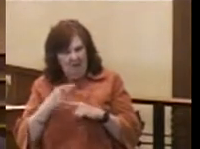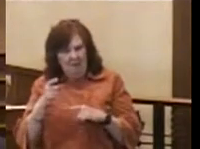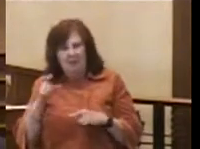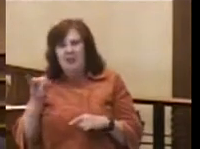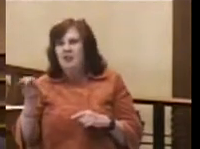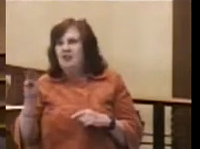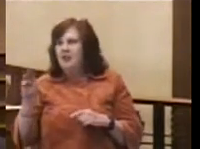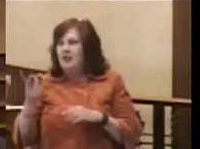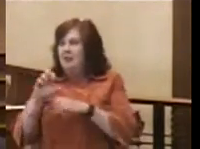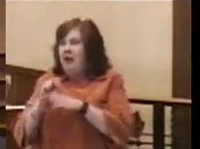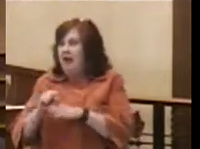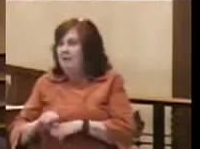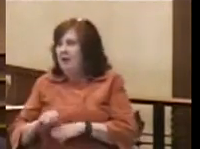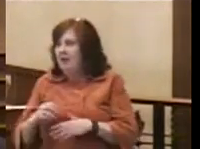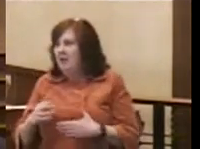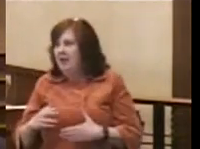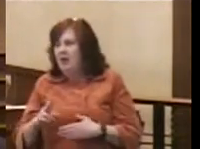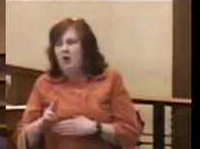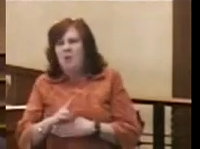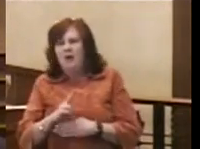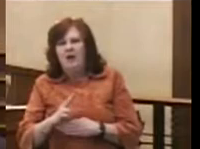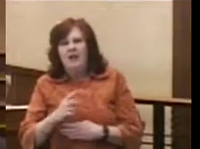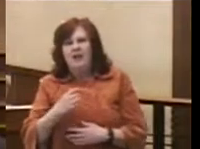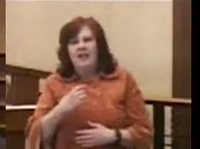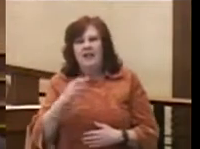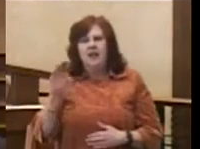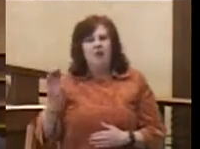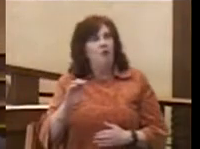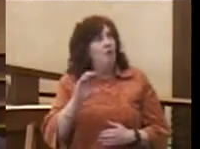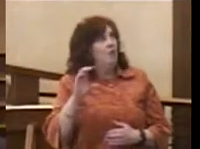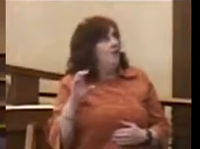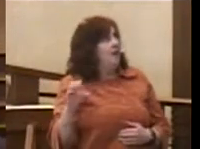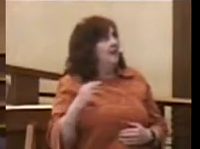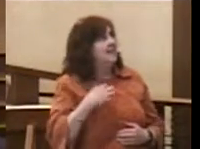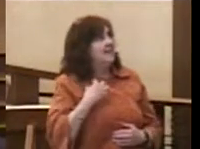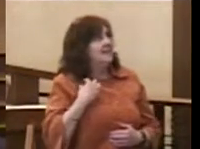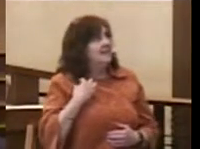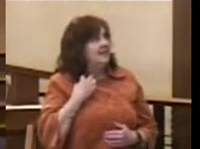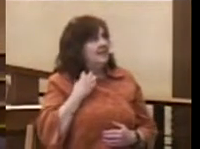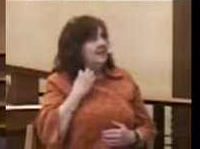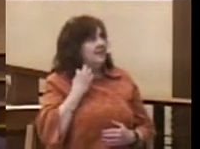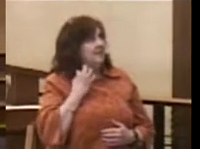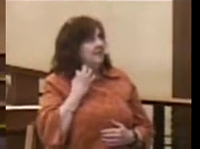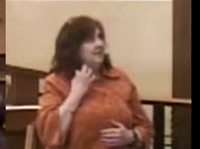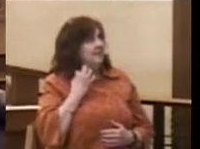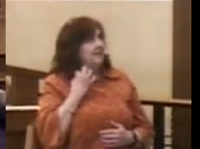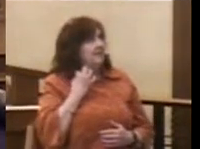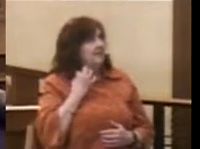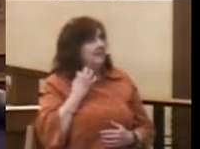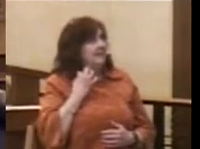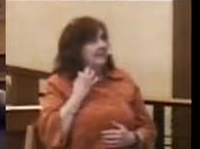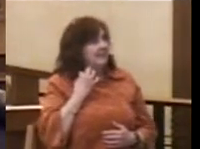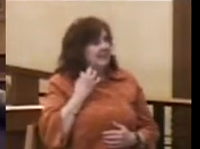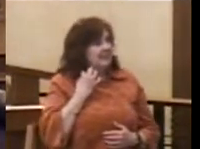Jim had a habit of wearing a cross on the collar of his shirt.